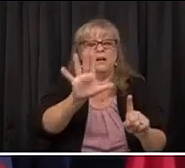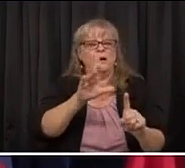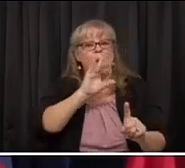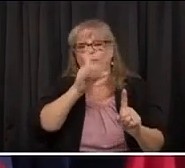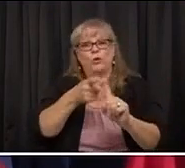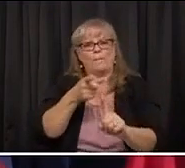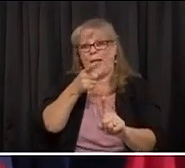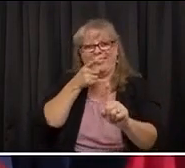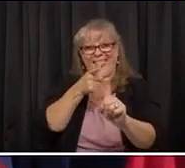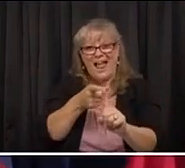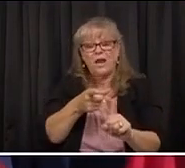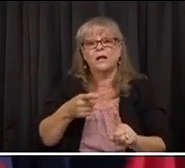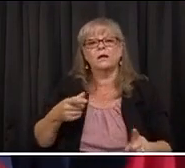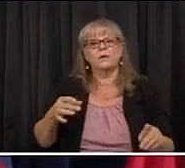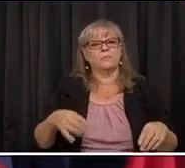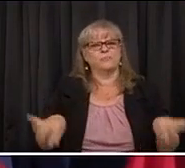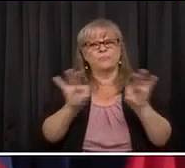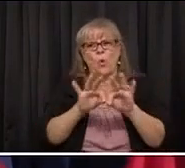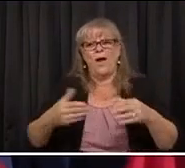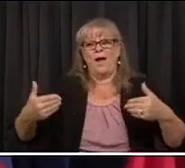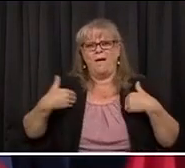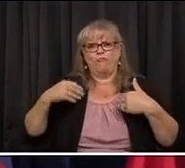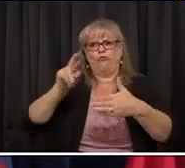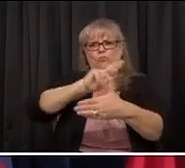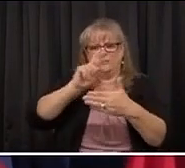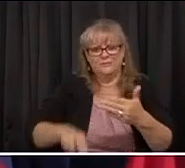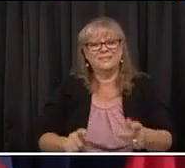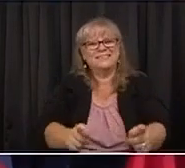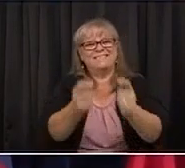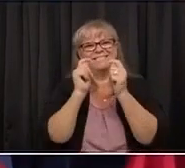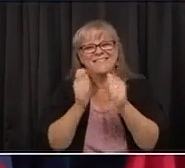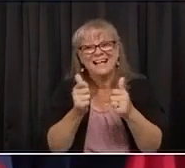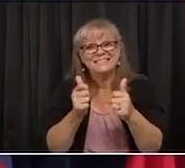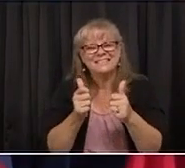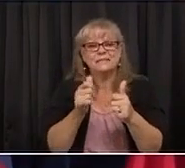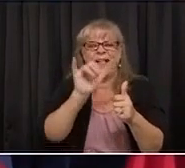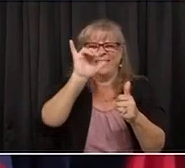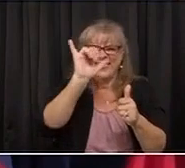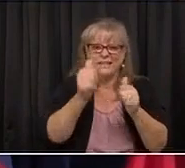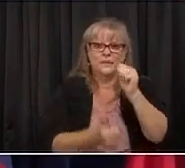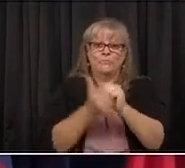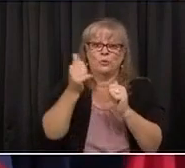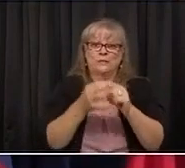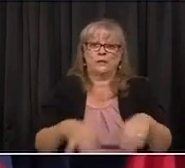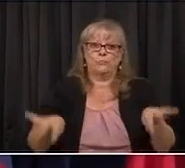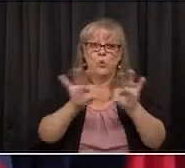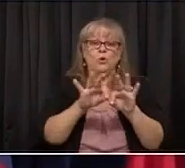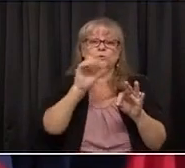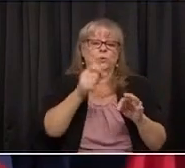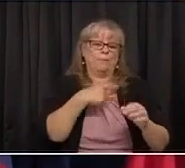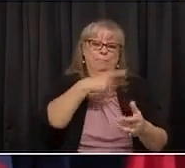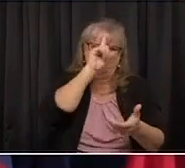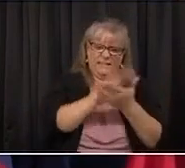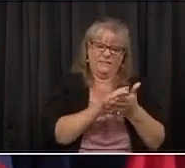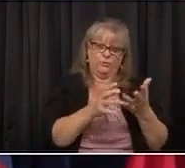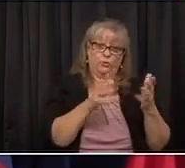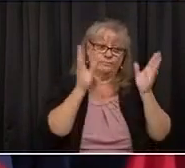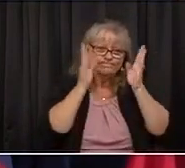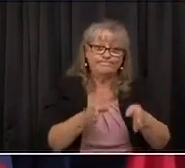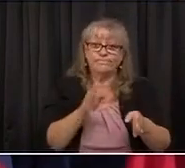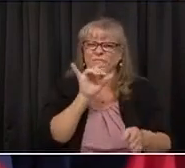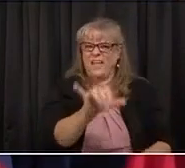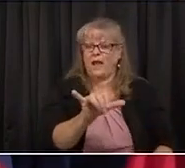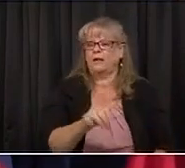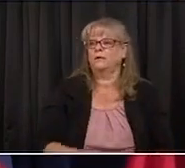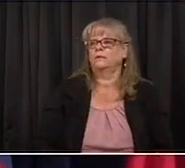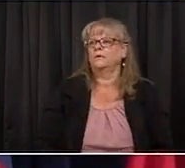so no matter how much less these tests take that take 10 or 12 days, they're frankly worthless. Can you